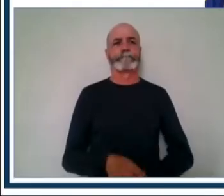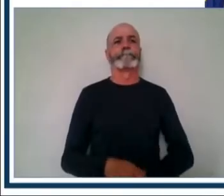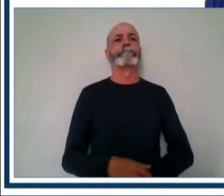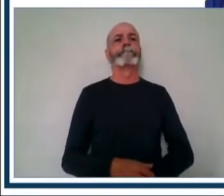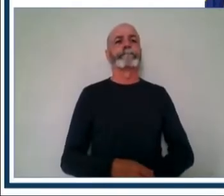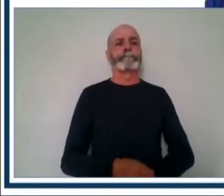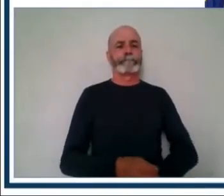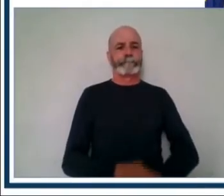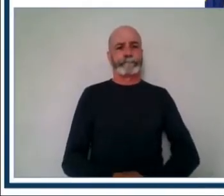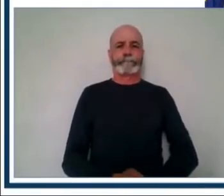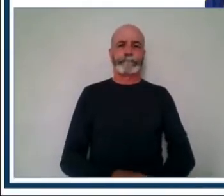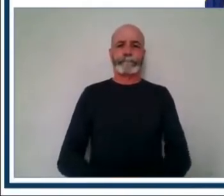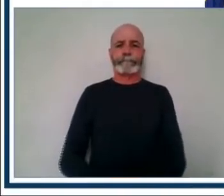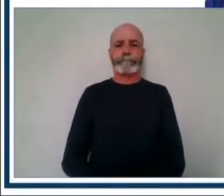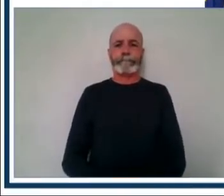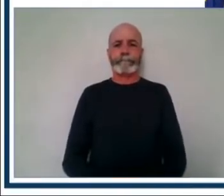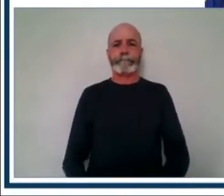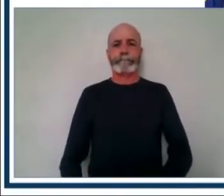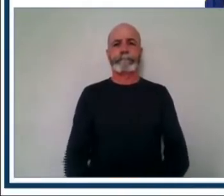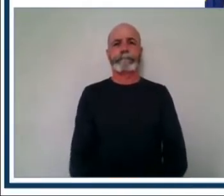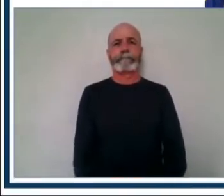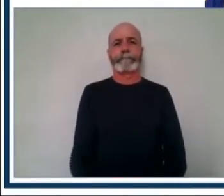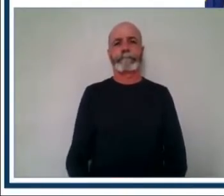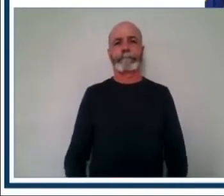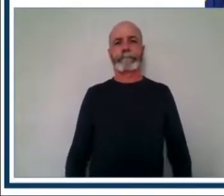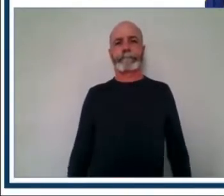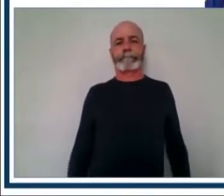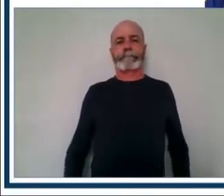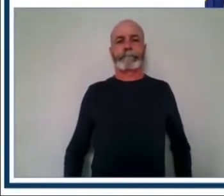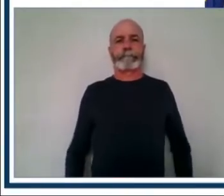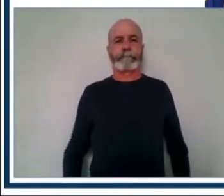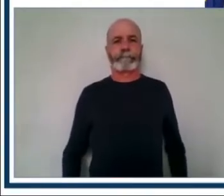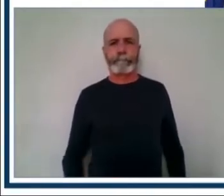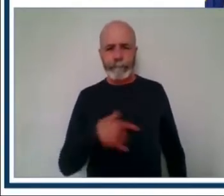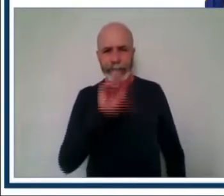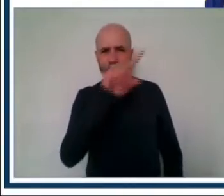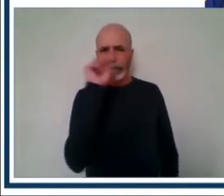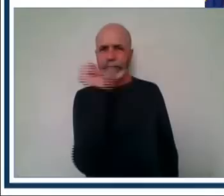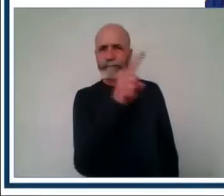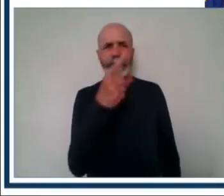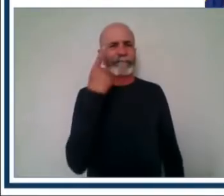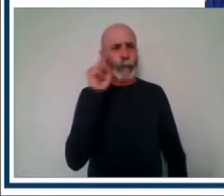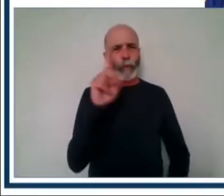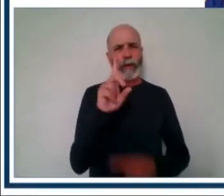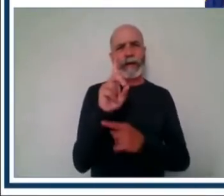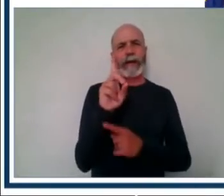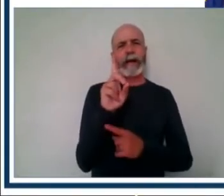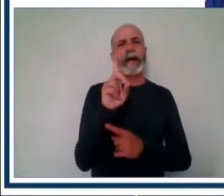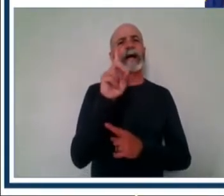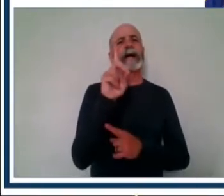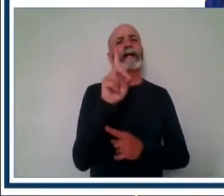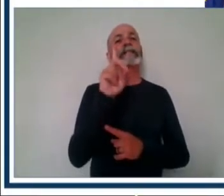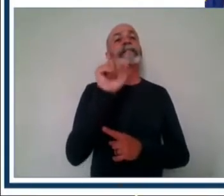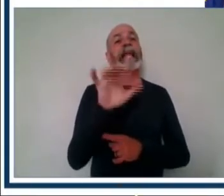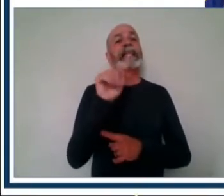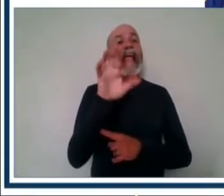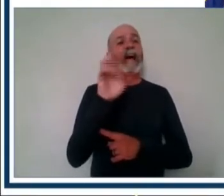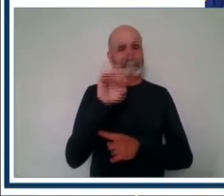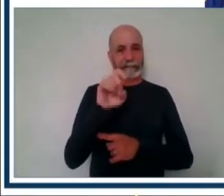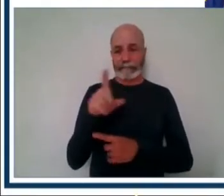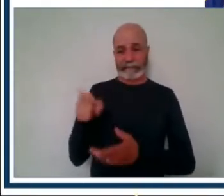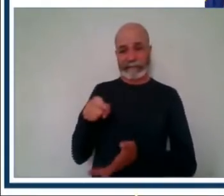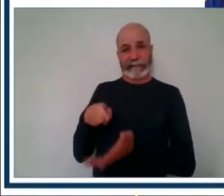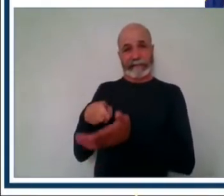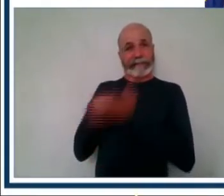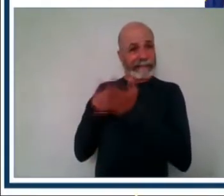essential workers don't have access to daycare right now, and I'm referring to yesterday's statement by Premier Rankin saying